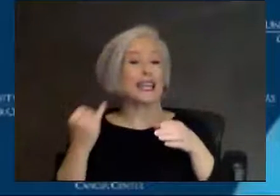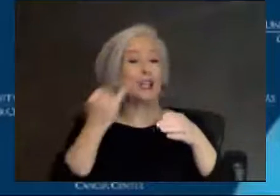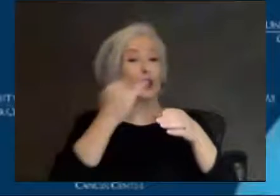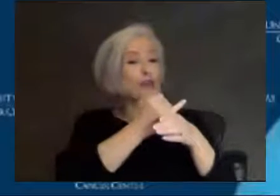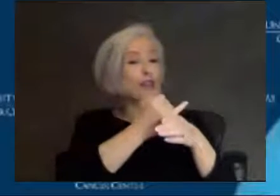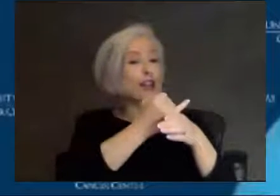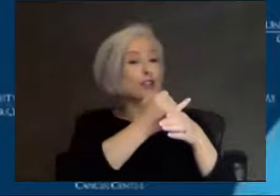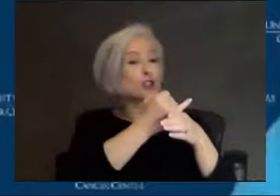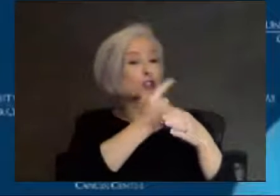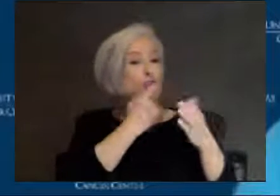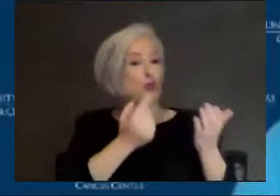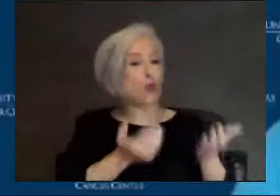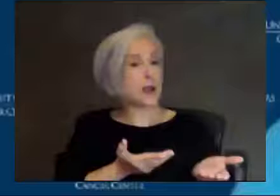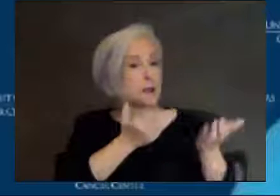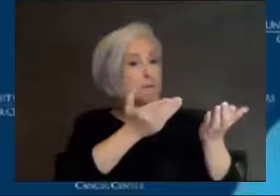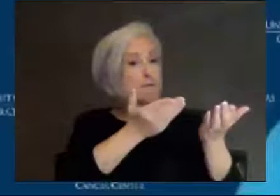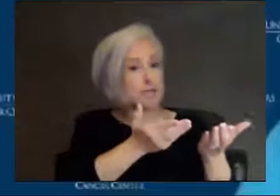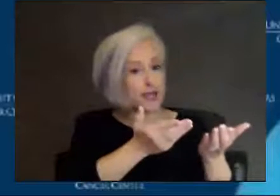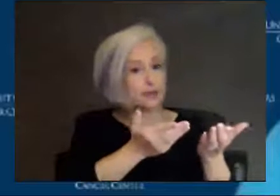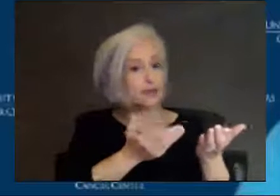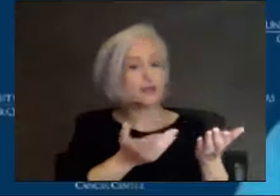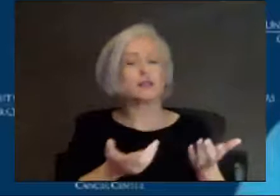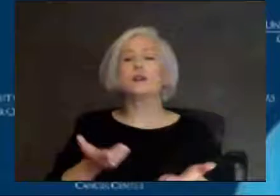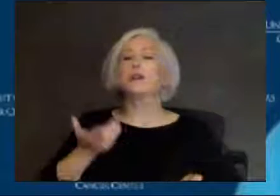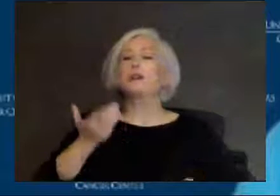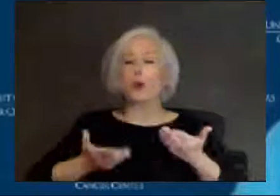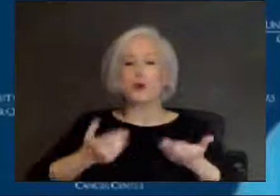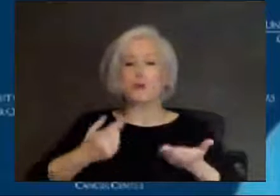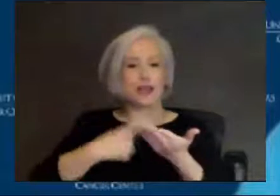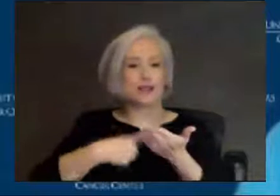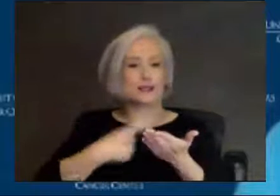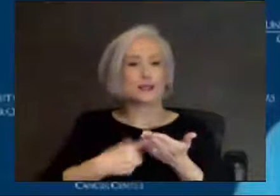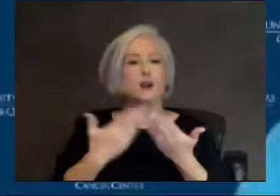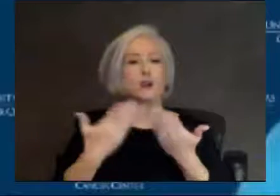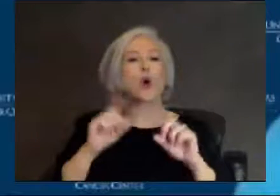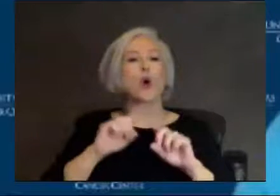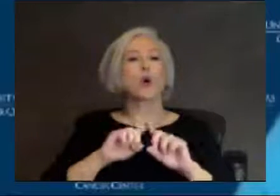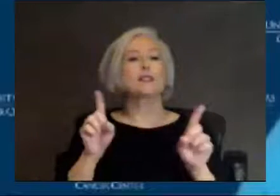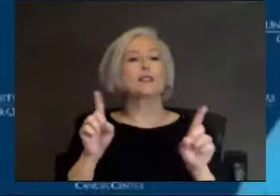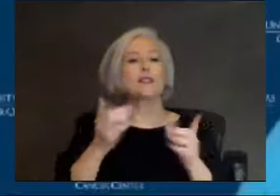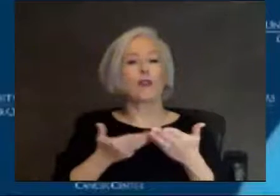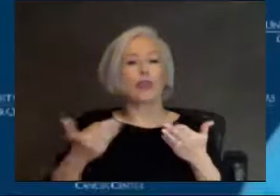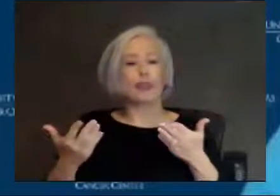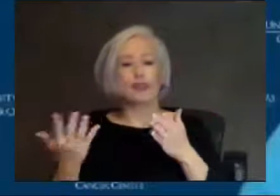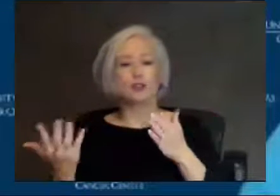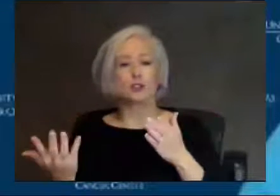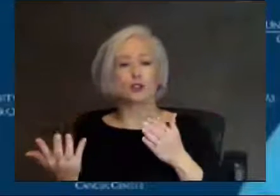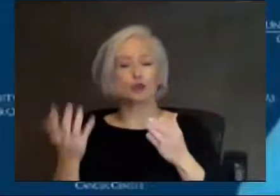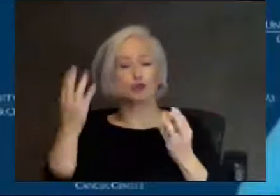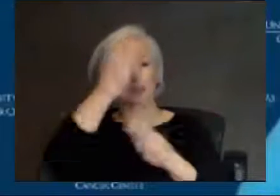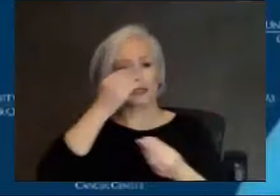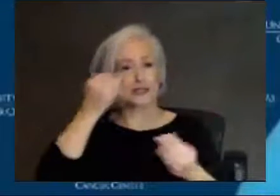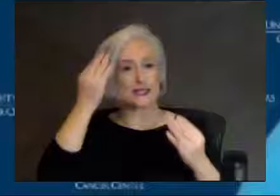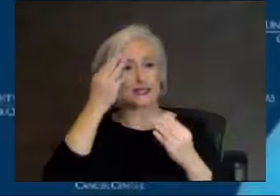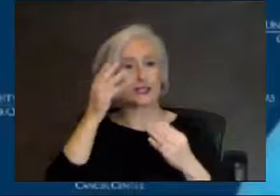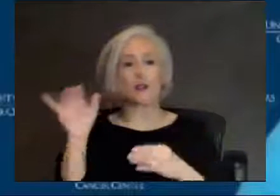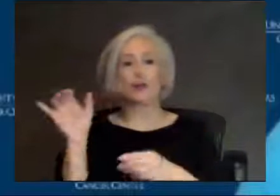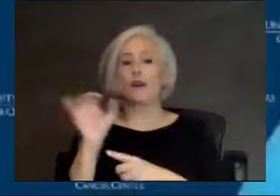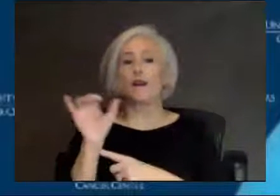about other things that should be looked at. You mentioned nutrition. So we may want